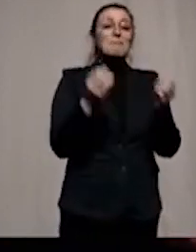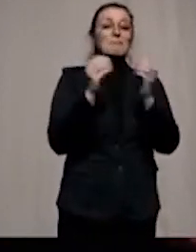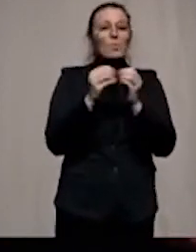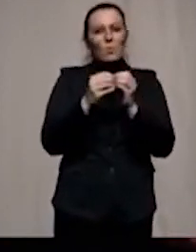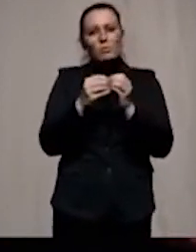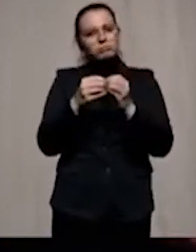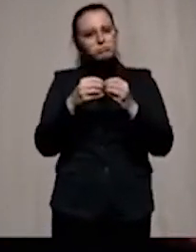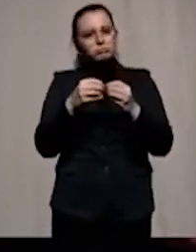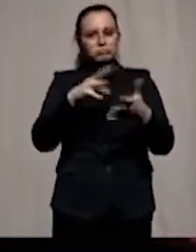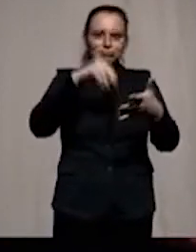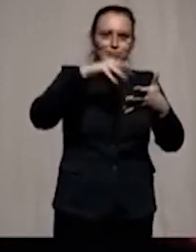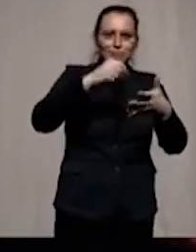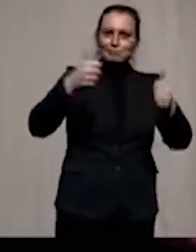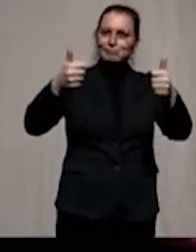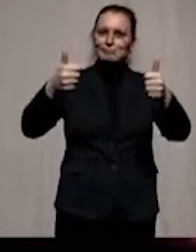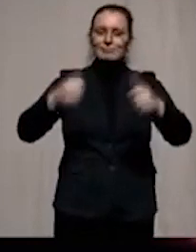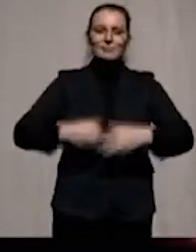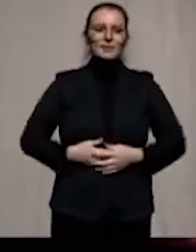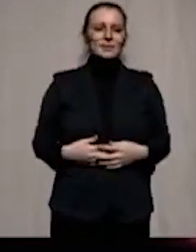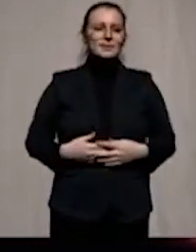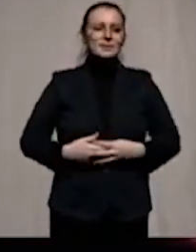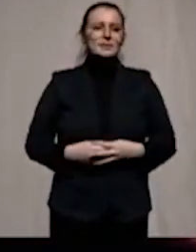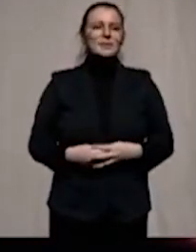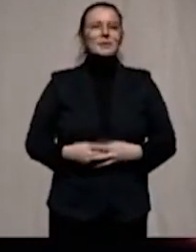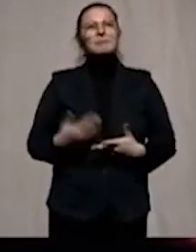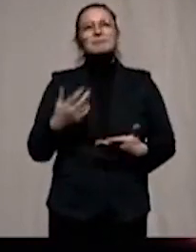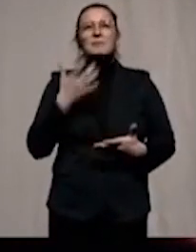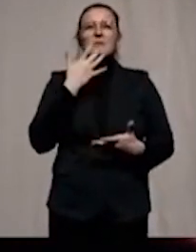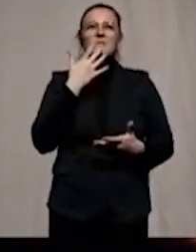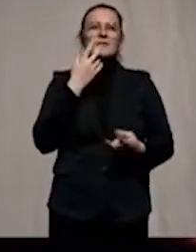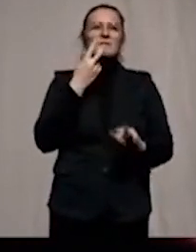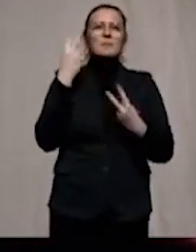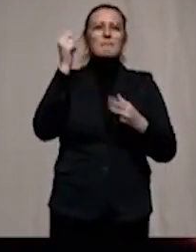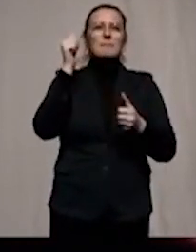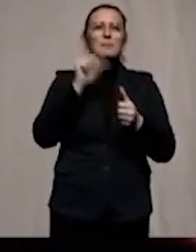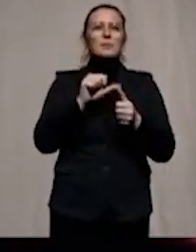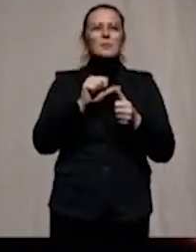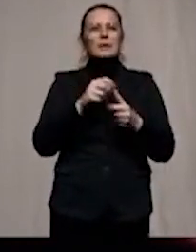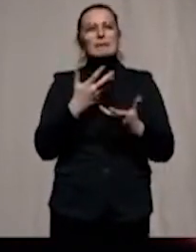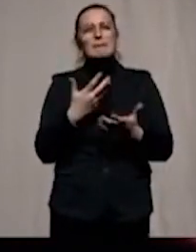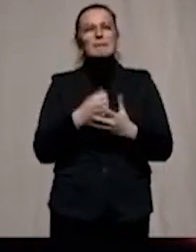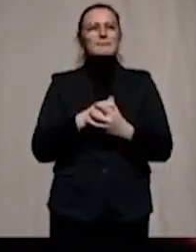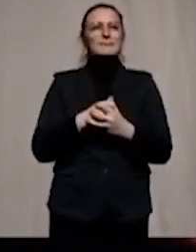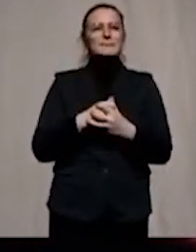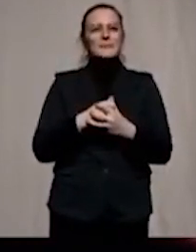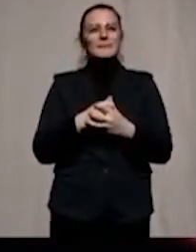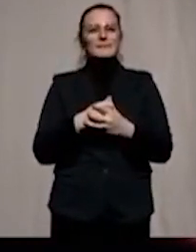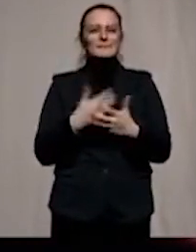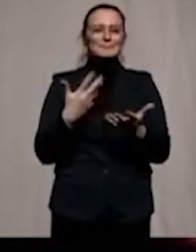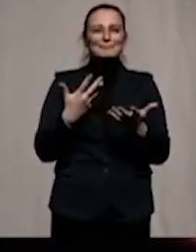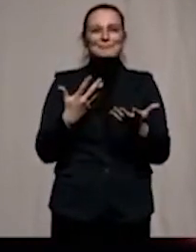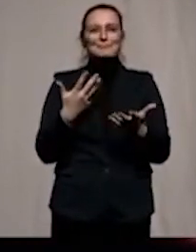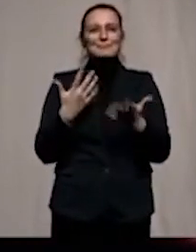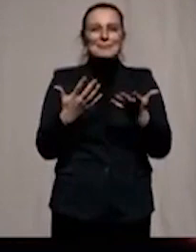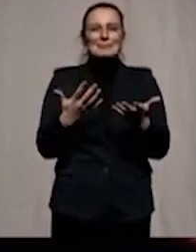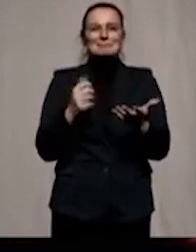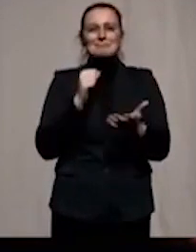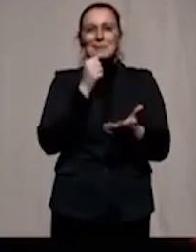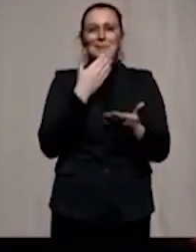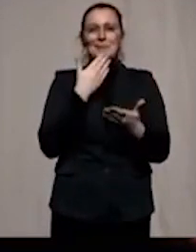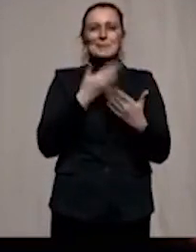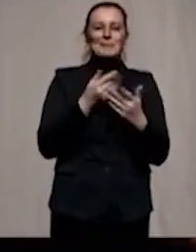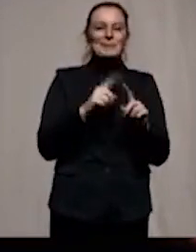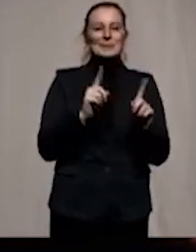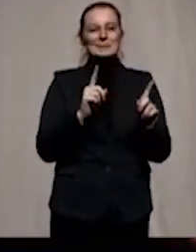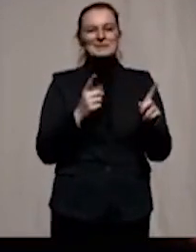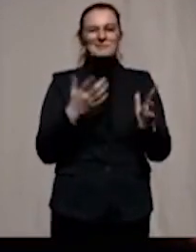And favorite memory, let me think. Okay, that's a little bit of a cop-out, but was it